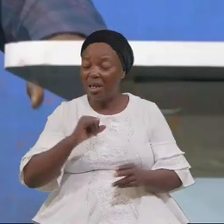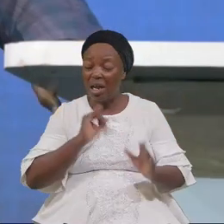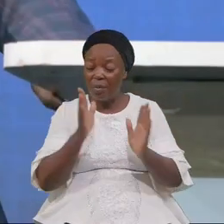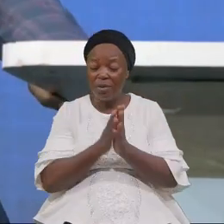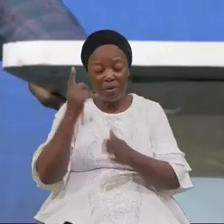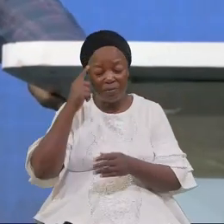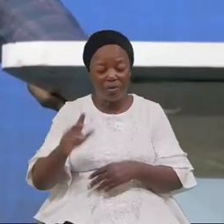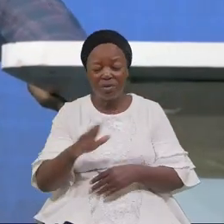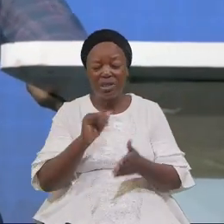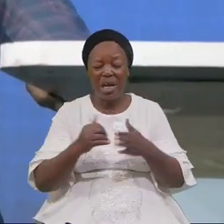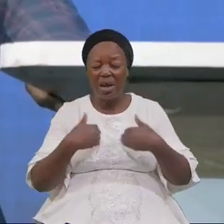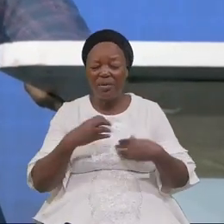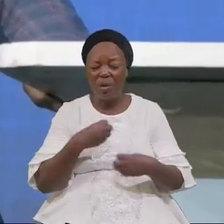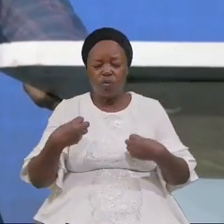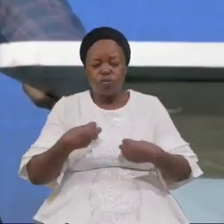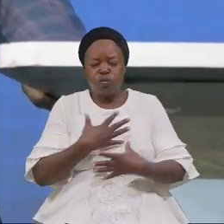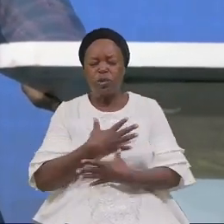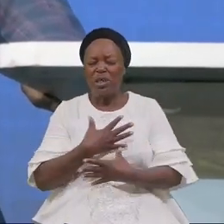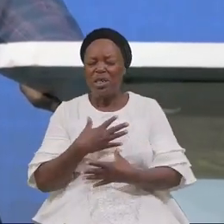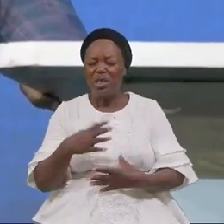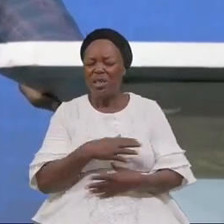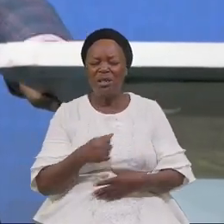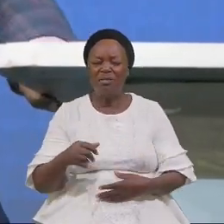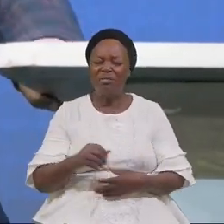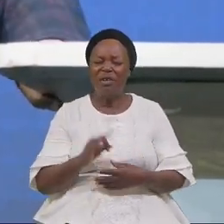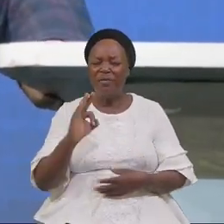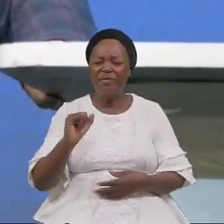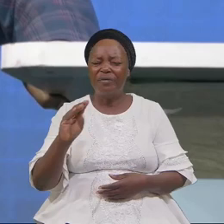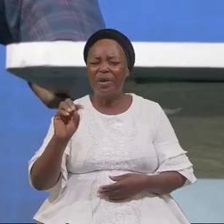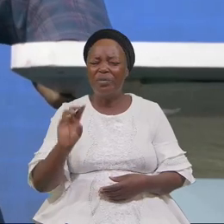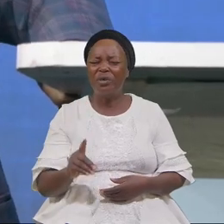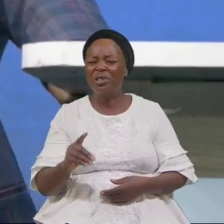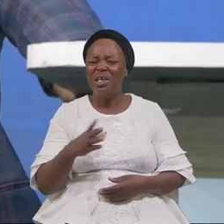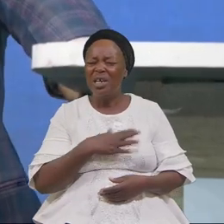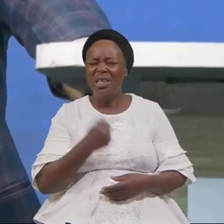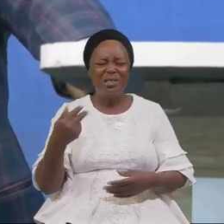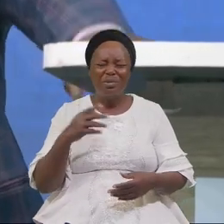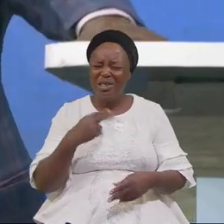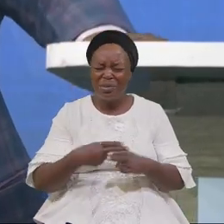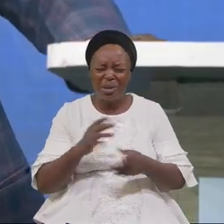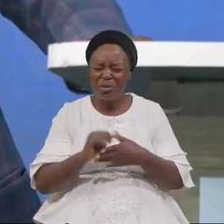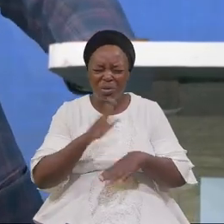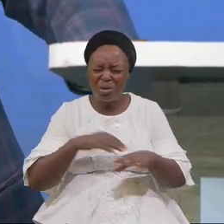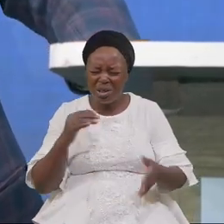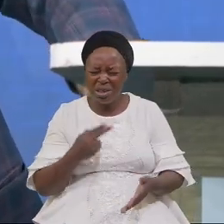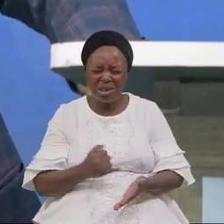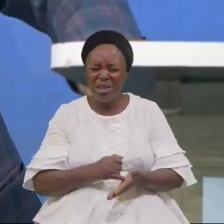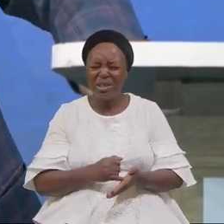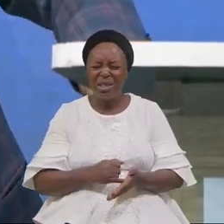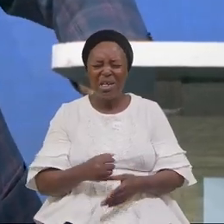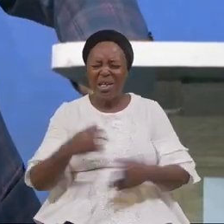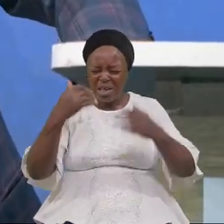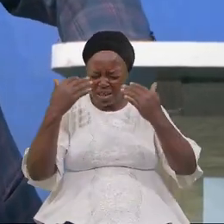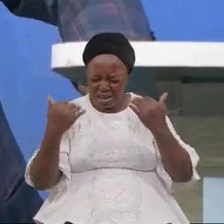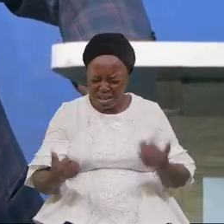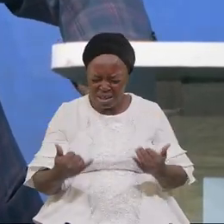any swelling, hunchback, goiter, fibroid, elephantiasis, whatever are near, here is the